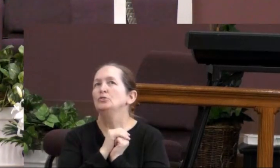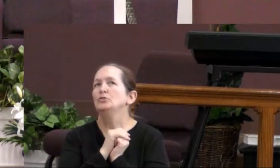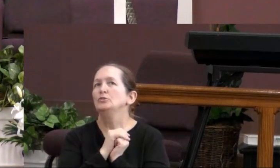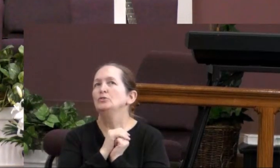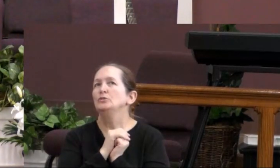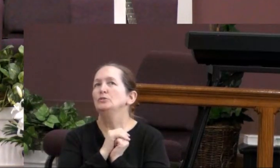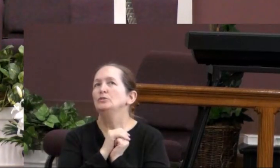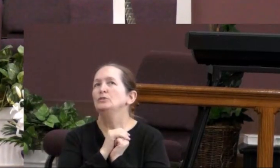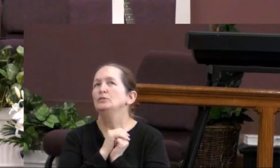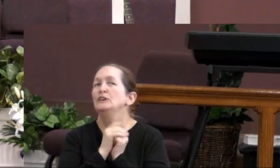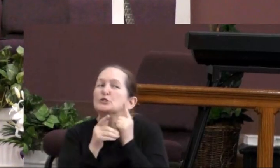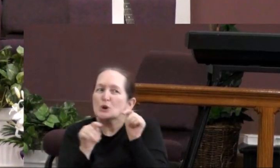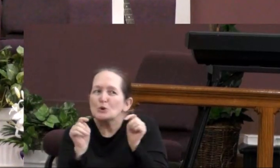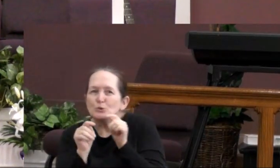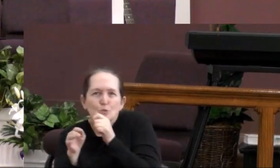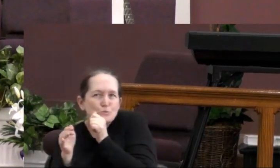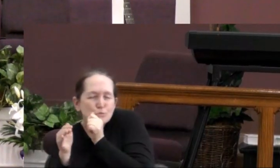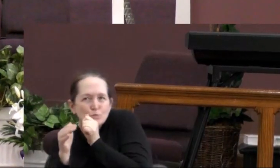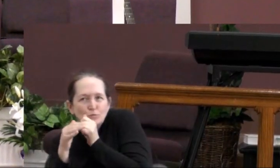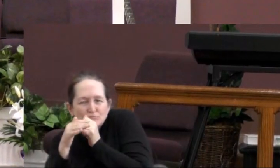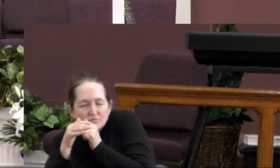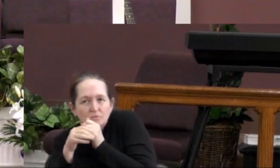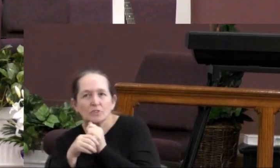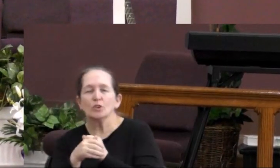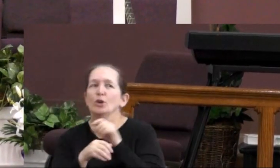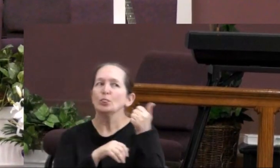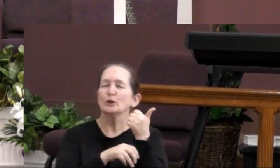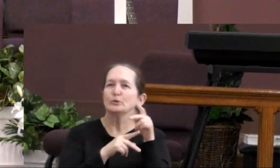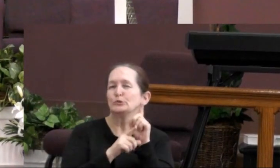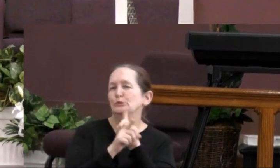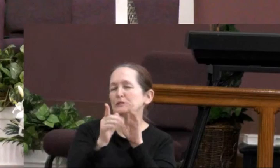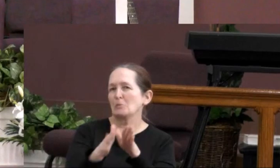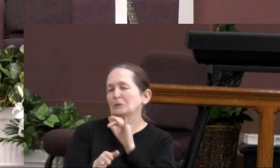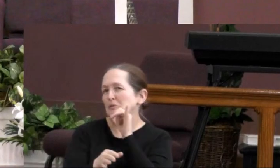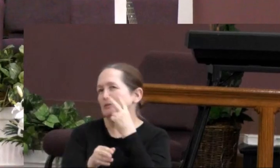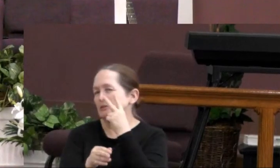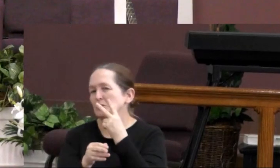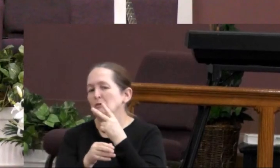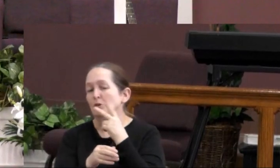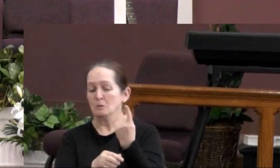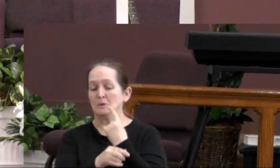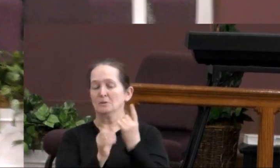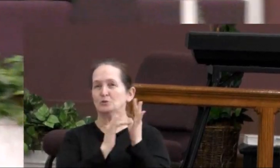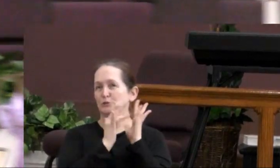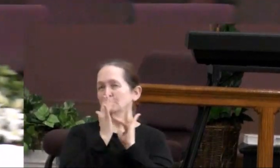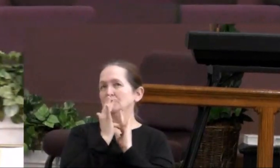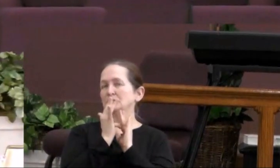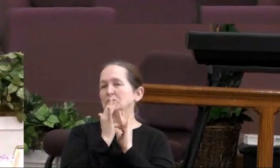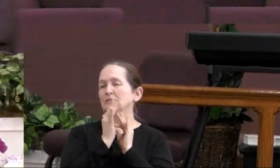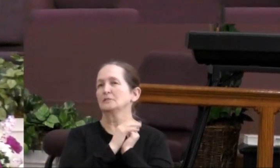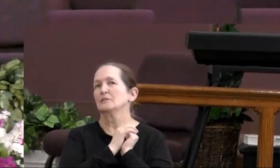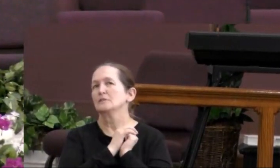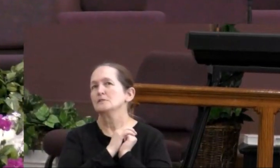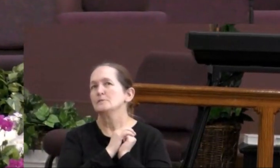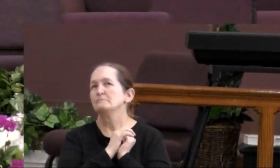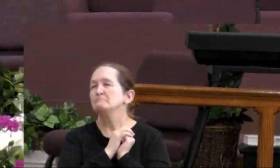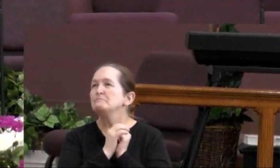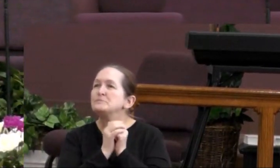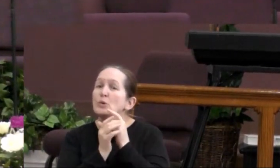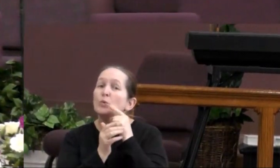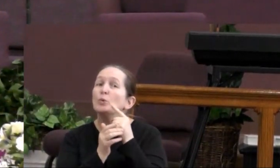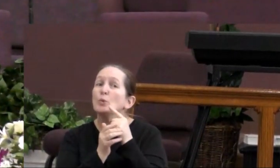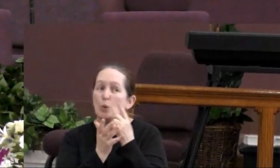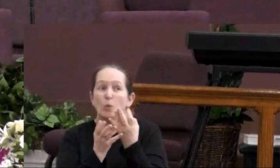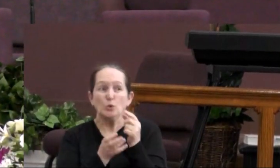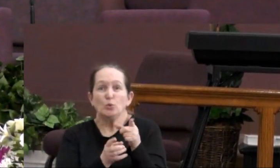trying to do it secretively so the other disciples wouldn't see. And they came up to Jesus and they said, "We want